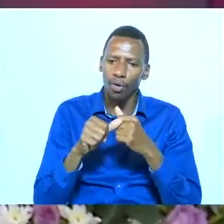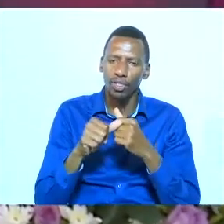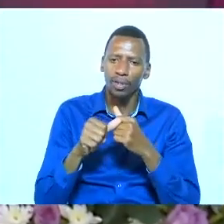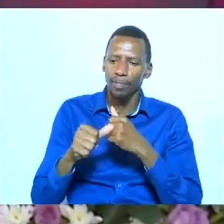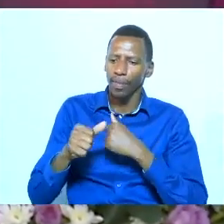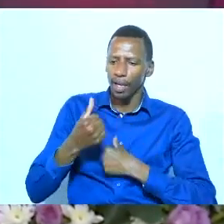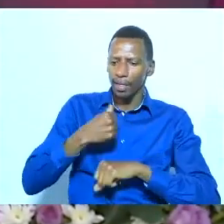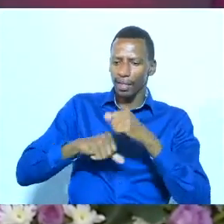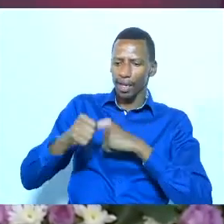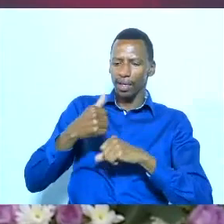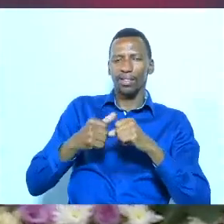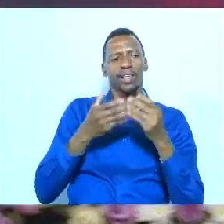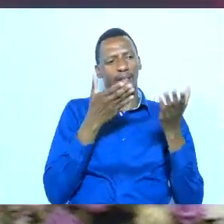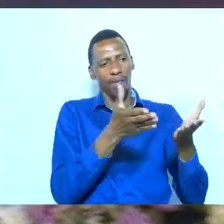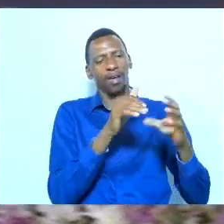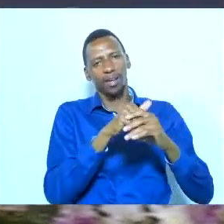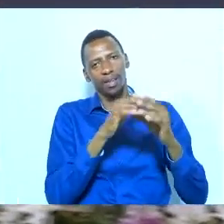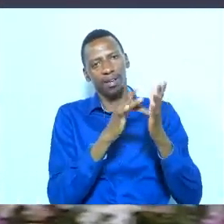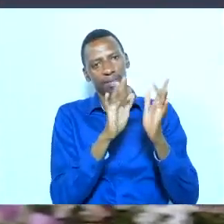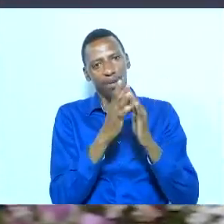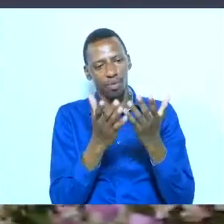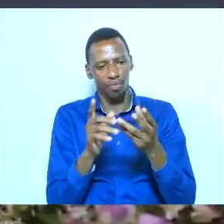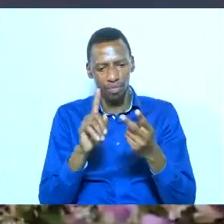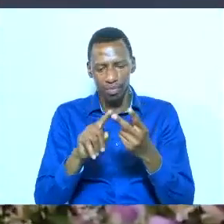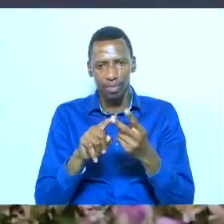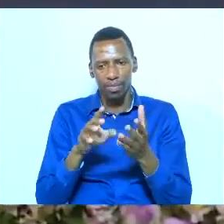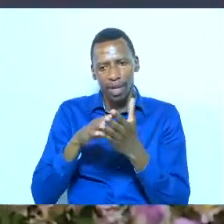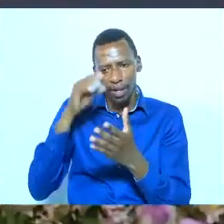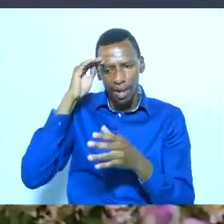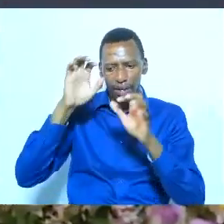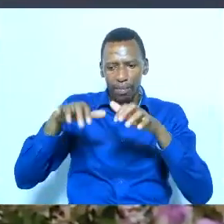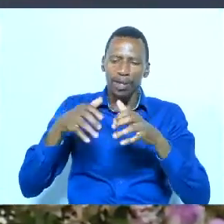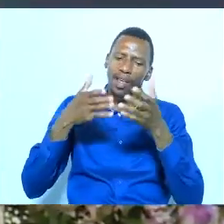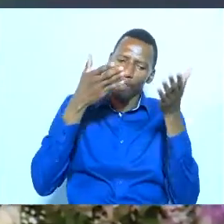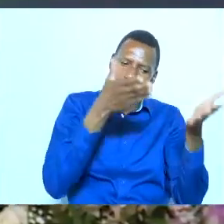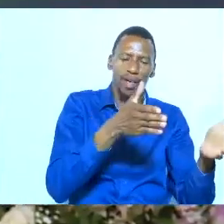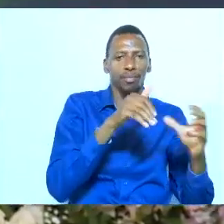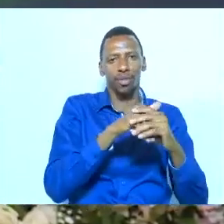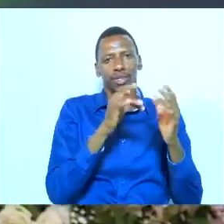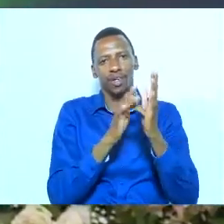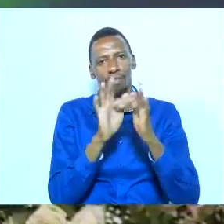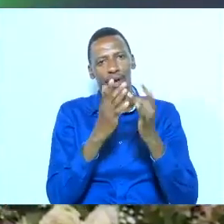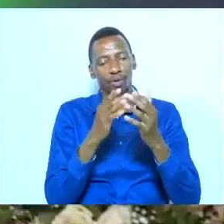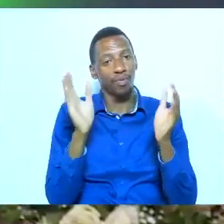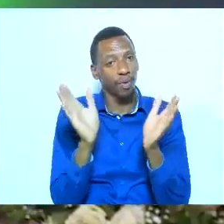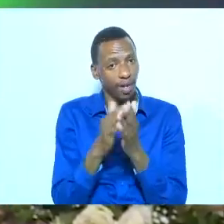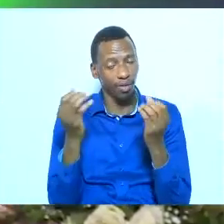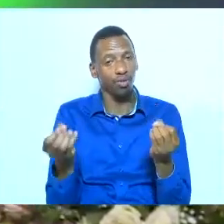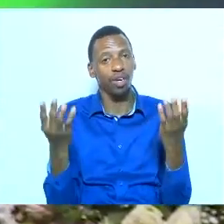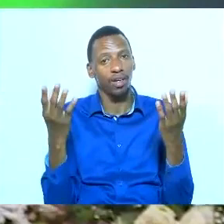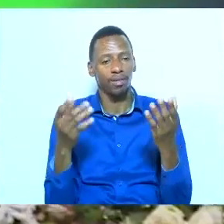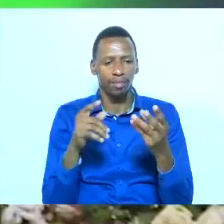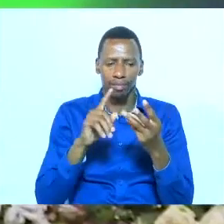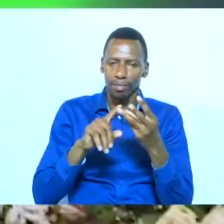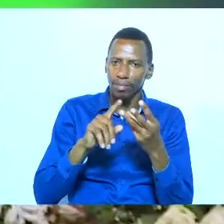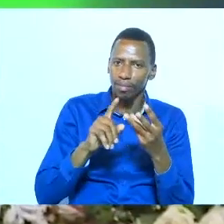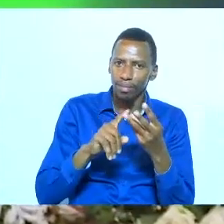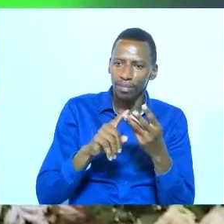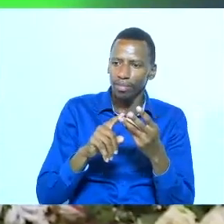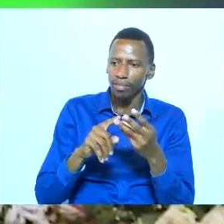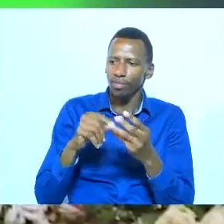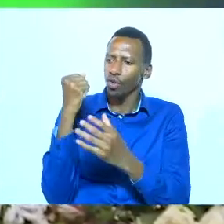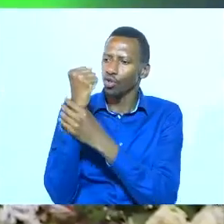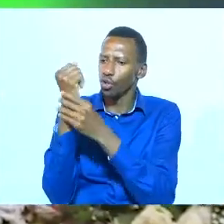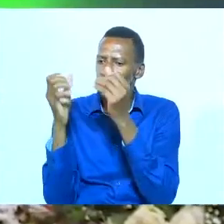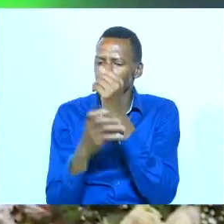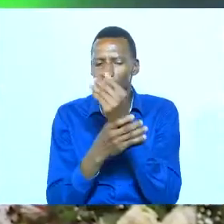there. If you talk about learning agriculture, it's in the Bible. Hallelujah. If you talk about geography,